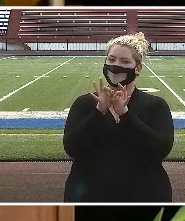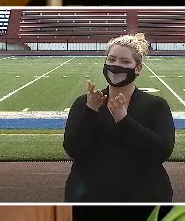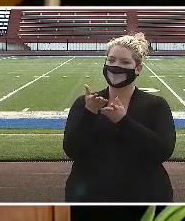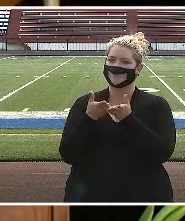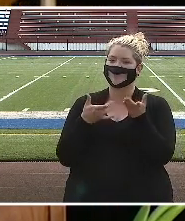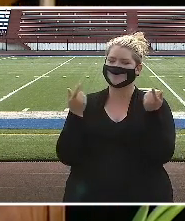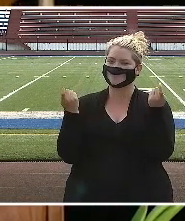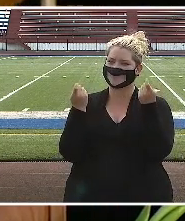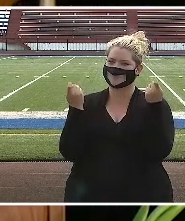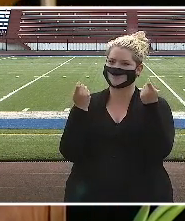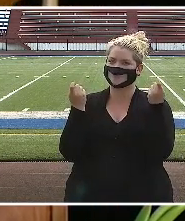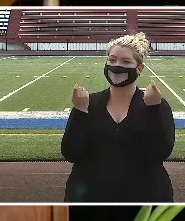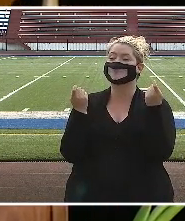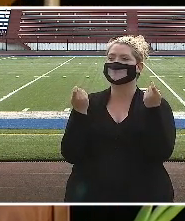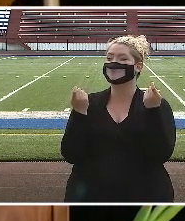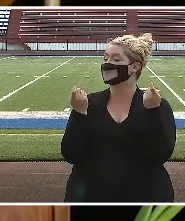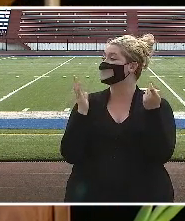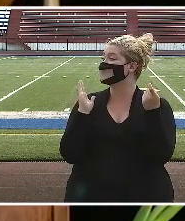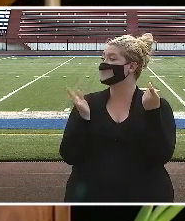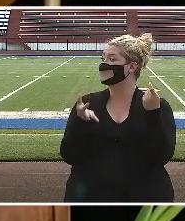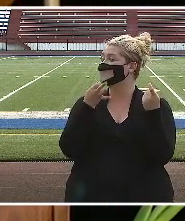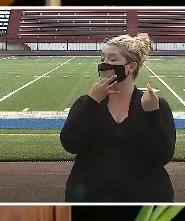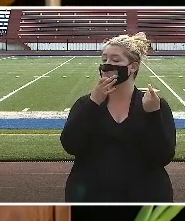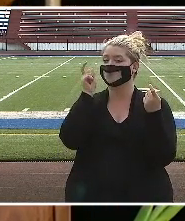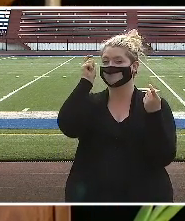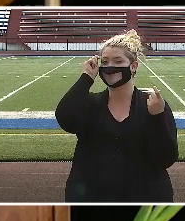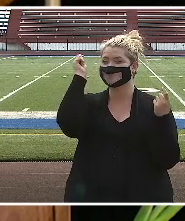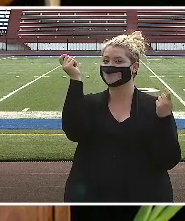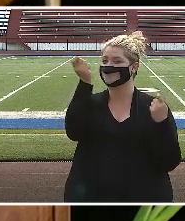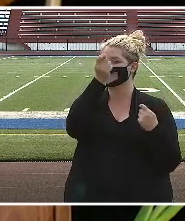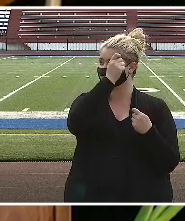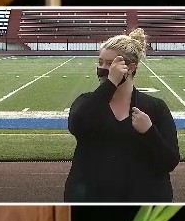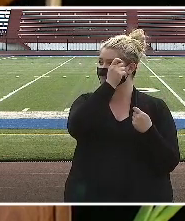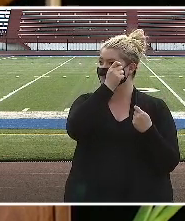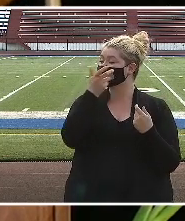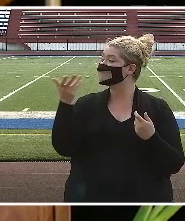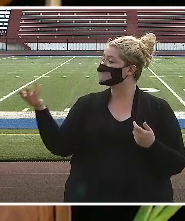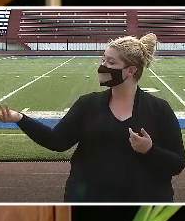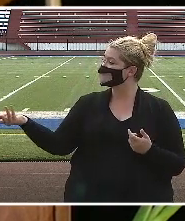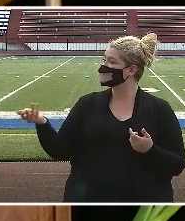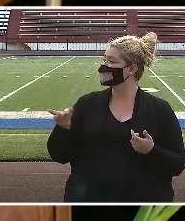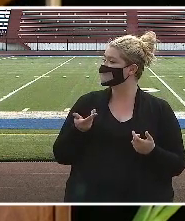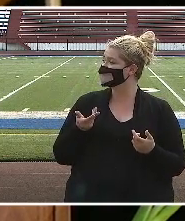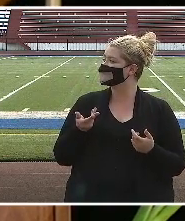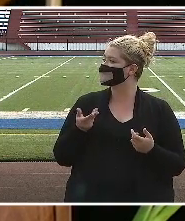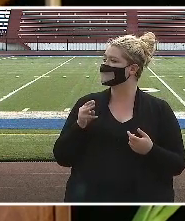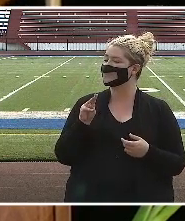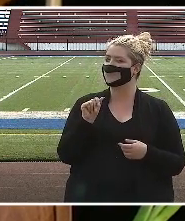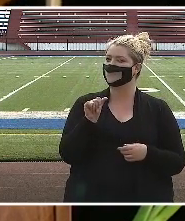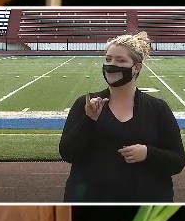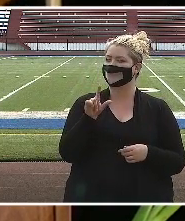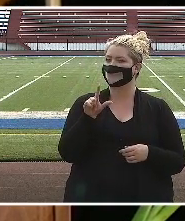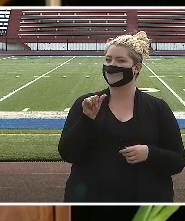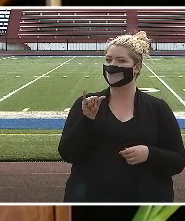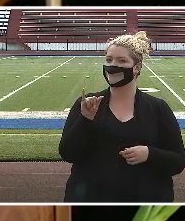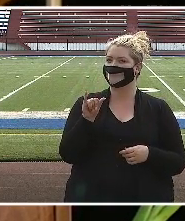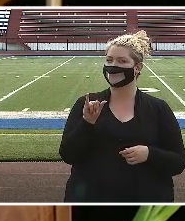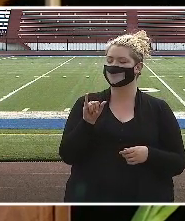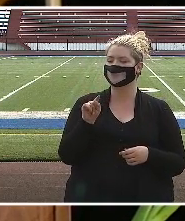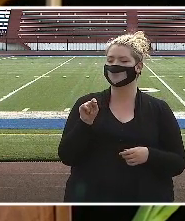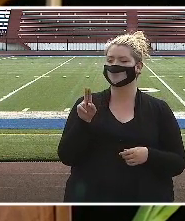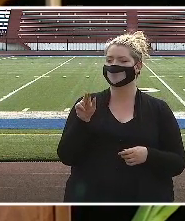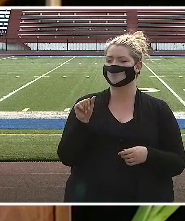We'll be turning the tassel. I'd like to welcome to the stage Mele Tuilaki,